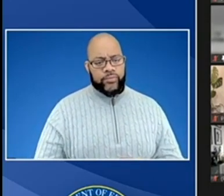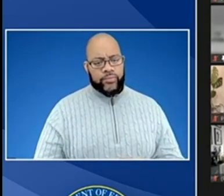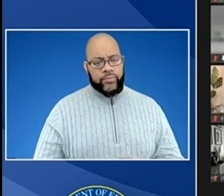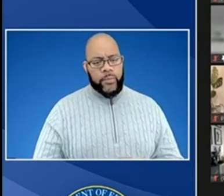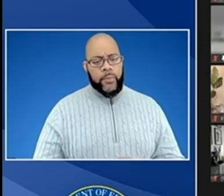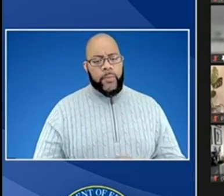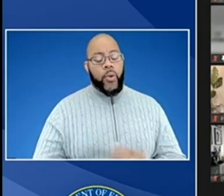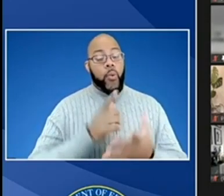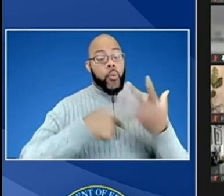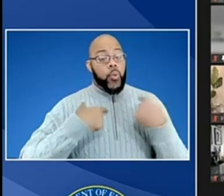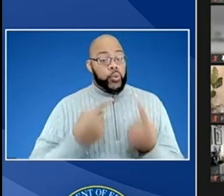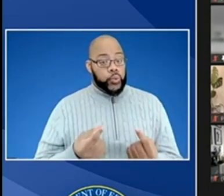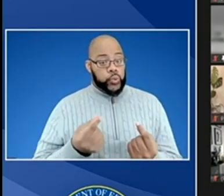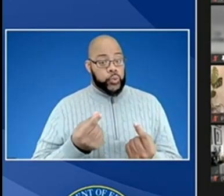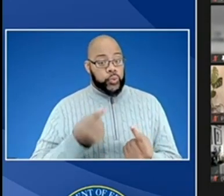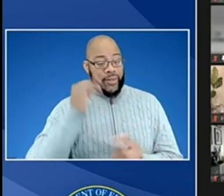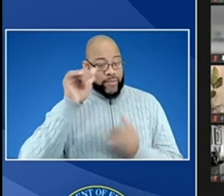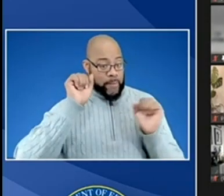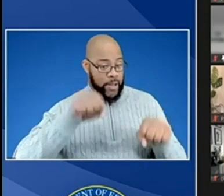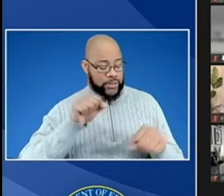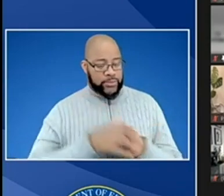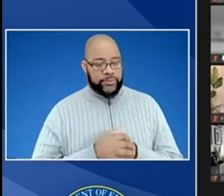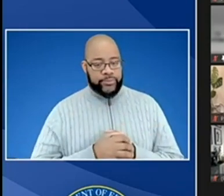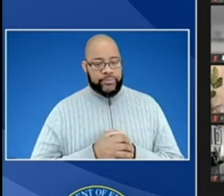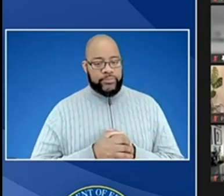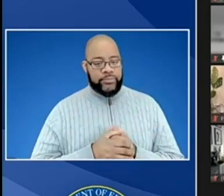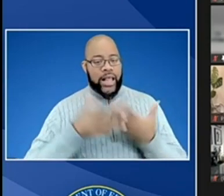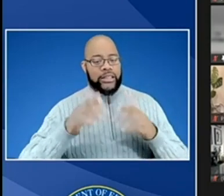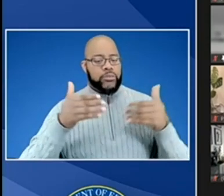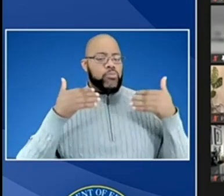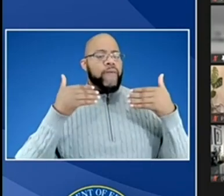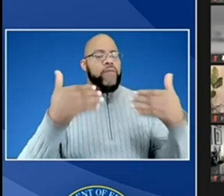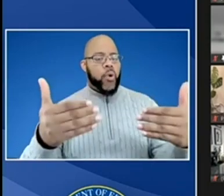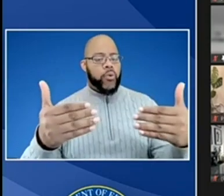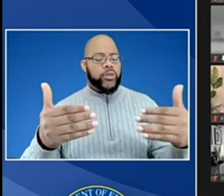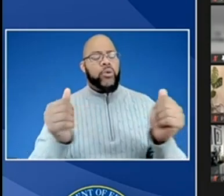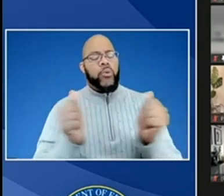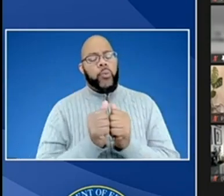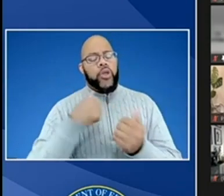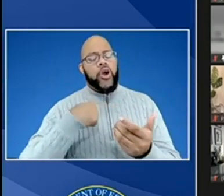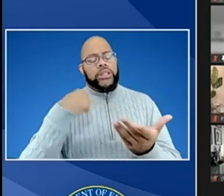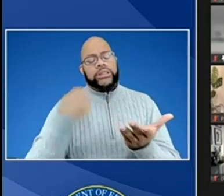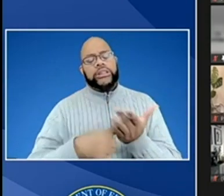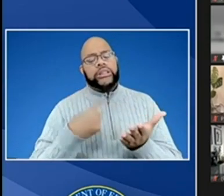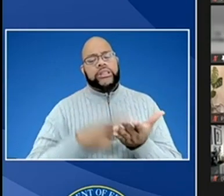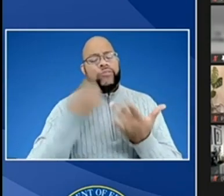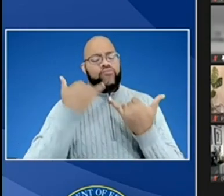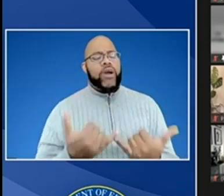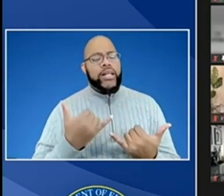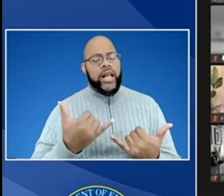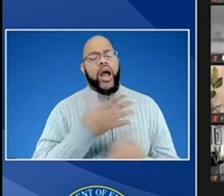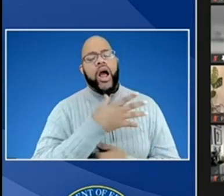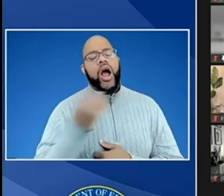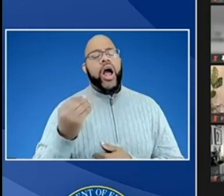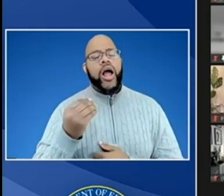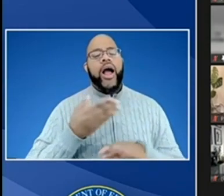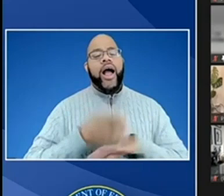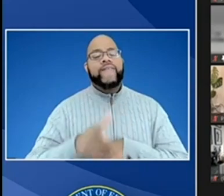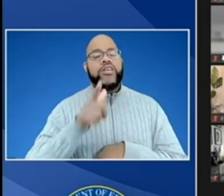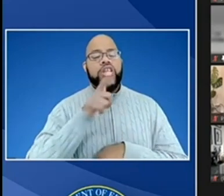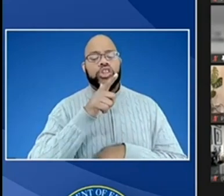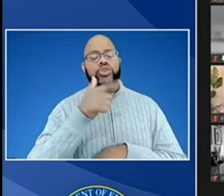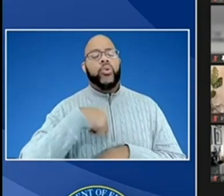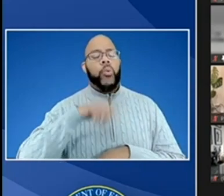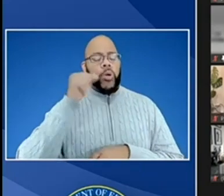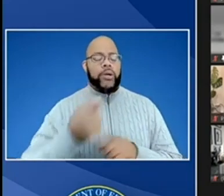What I'd like to do, City, if it's possible, is let's move forward with our discussions for right now. And after lunch, we